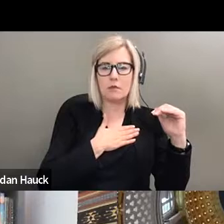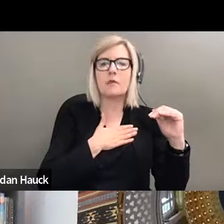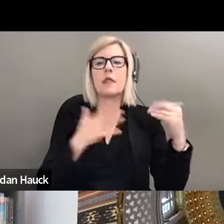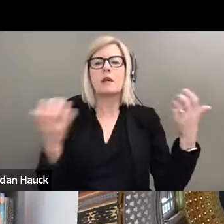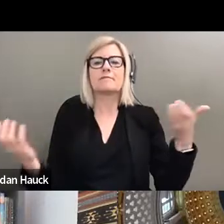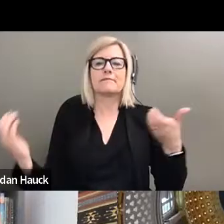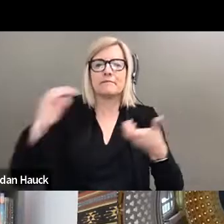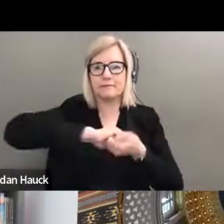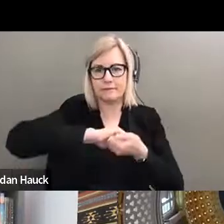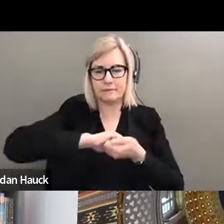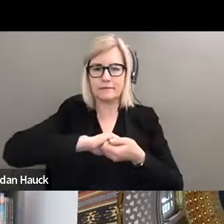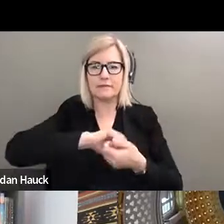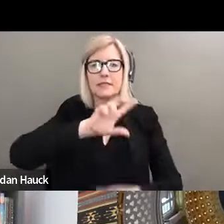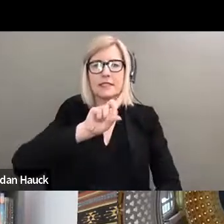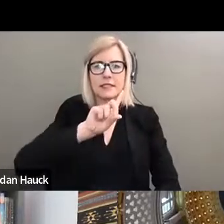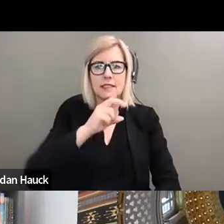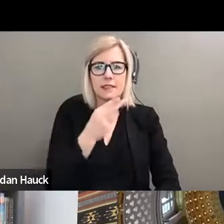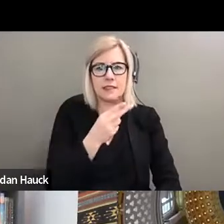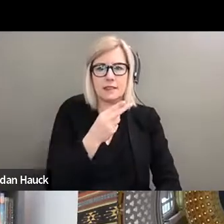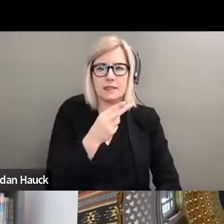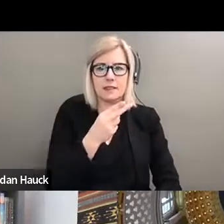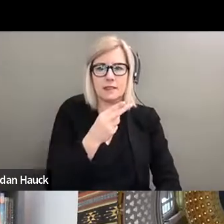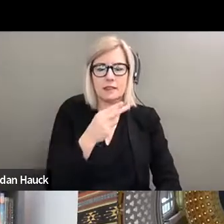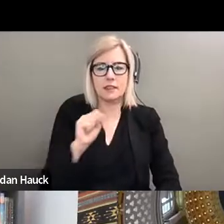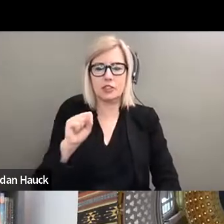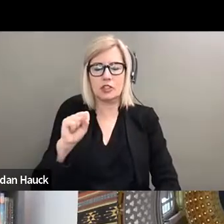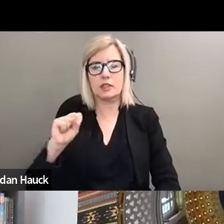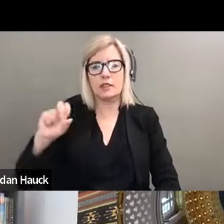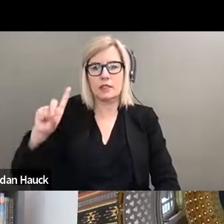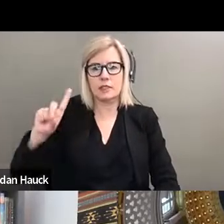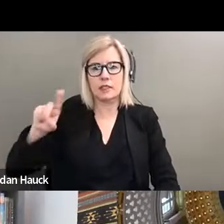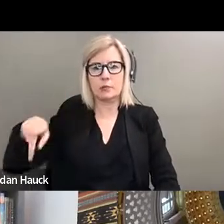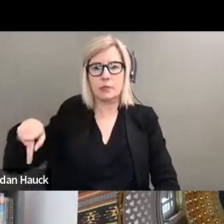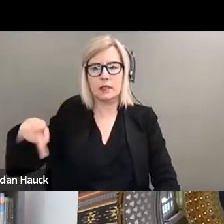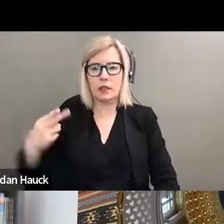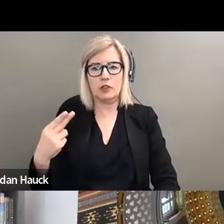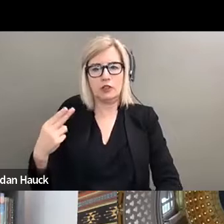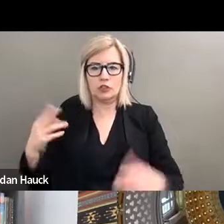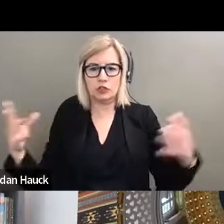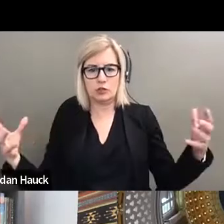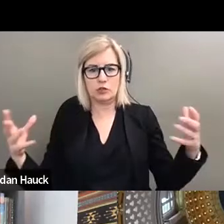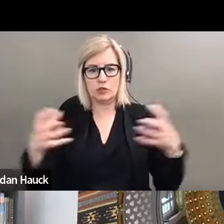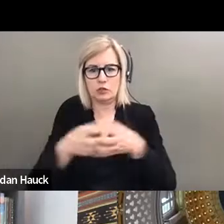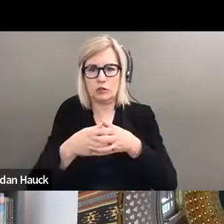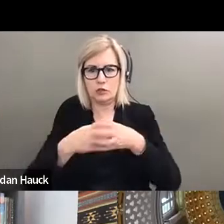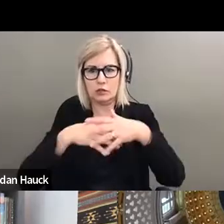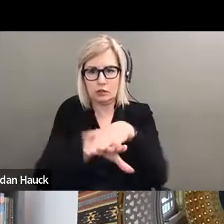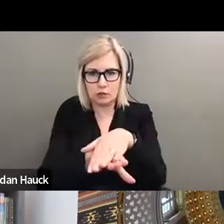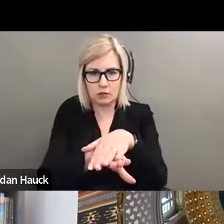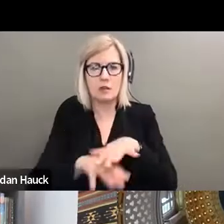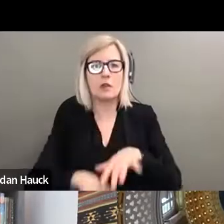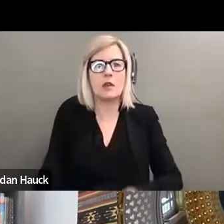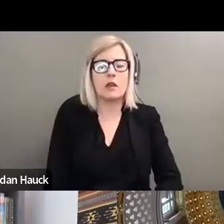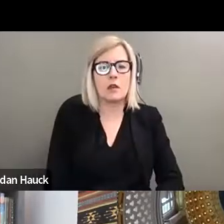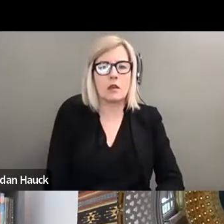joining of the Department of Health, or Iowa Public Health, and Department of Human Services. And so